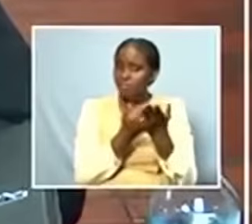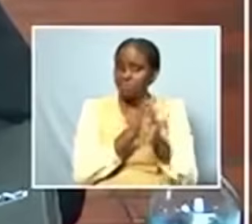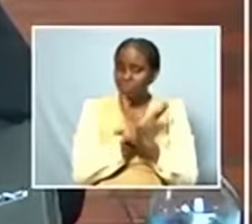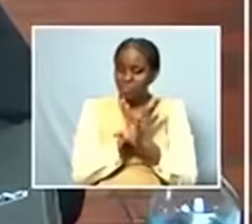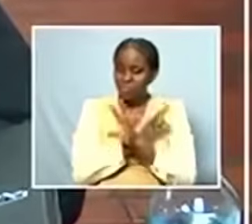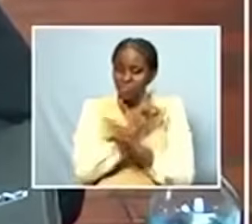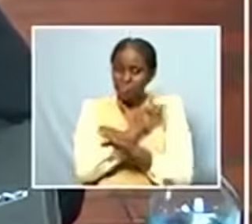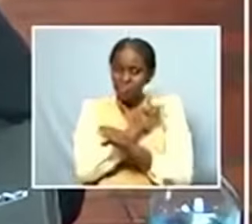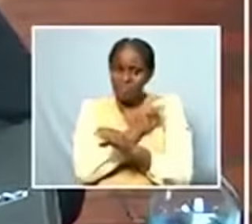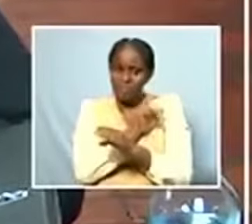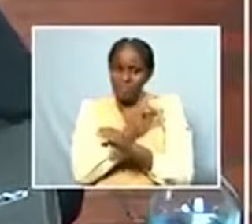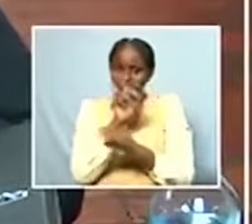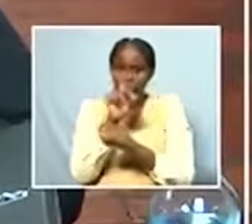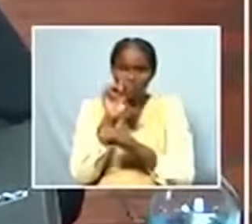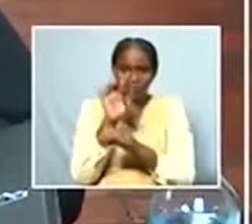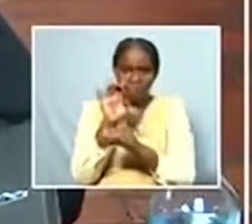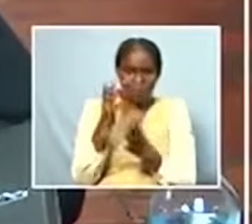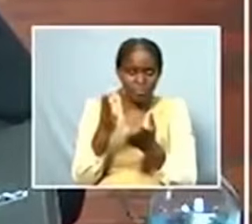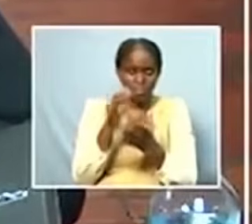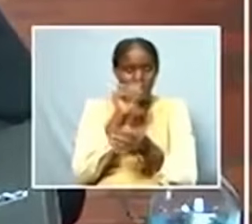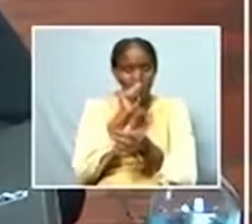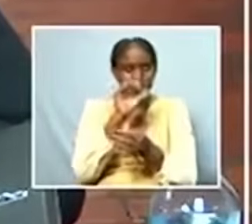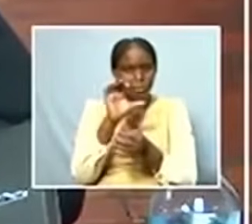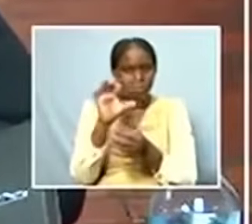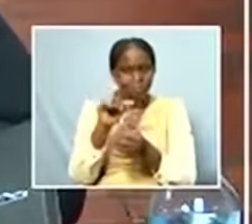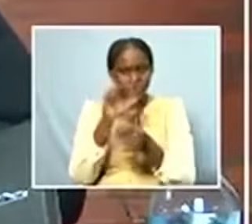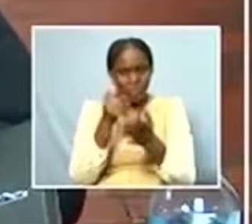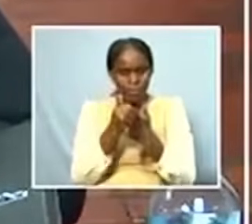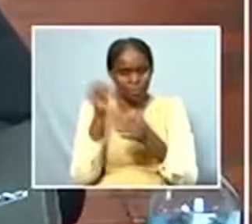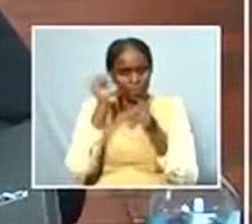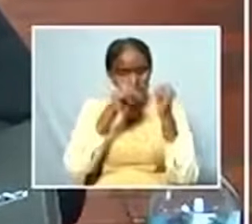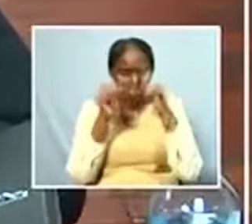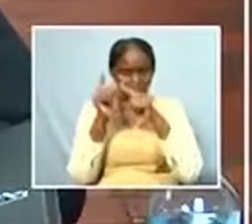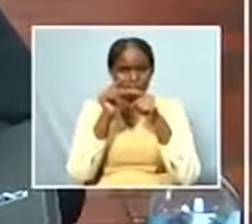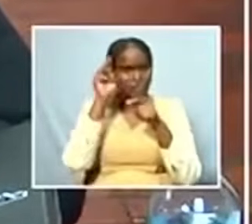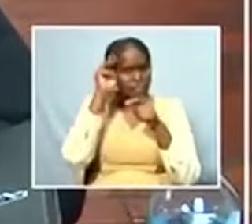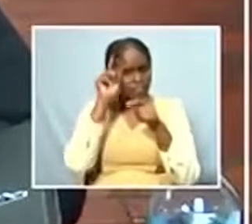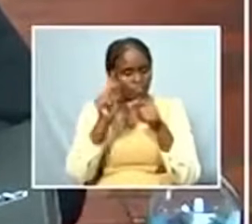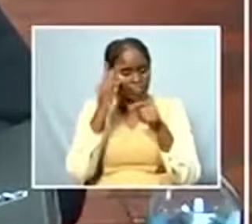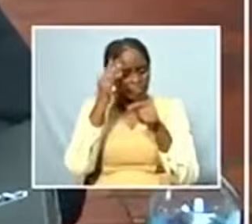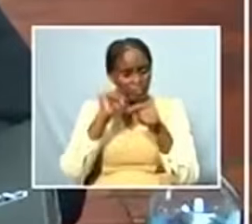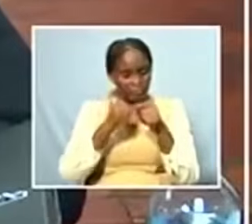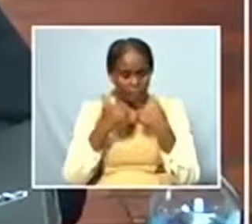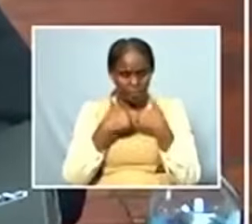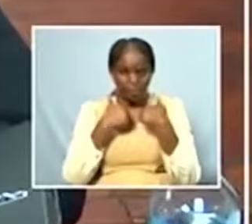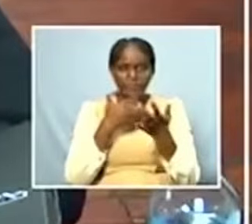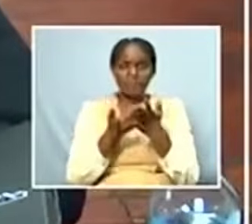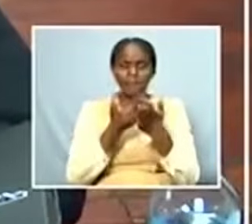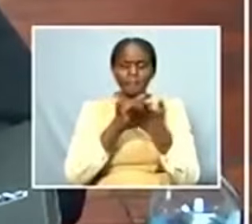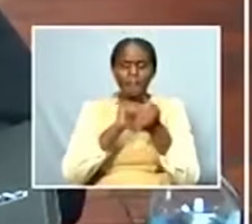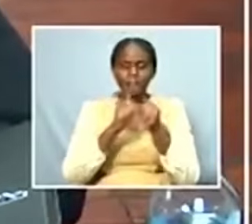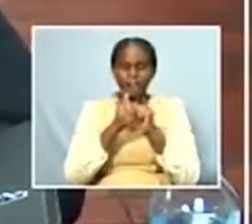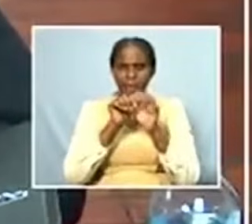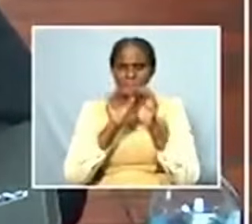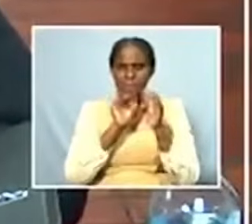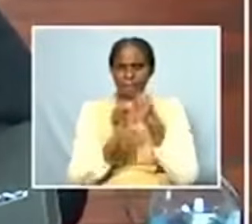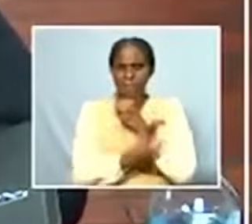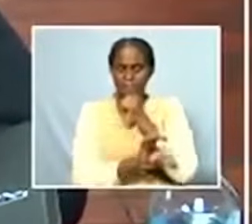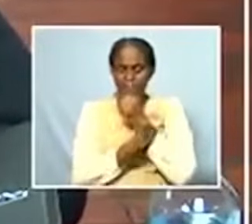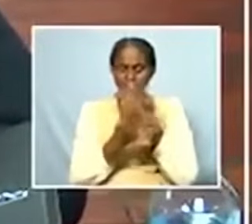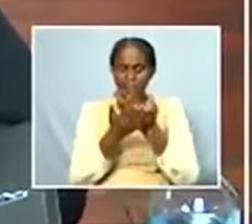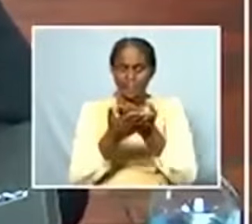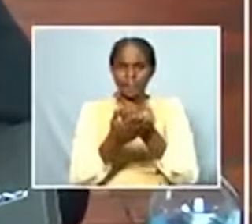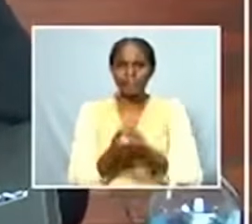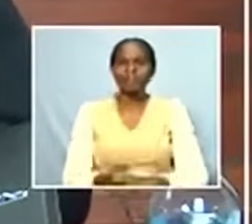Zambia Police, DC, ACC, they are also disappointing your ministry? Why are we having this problem in our country? I submit,